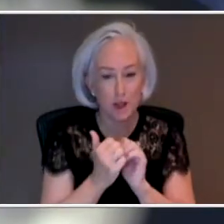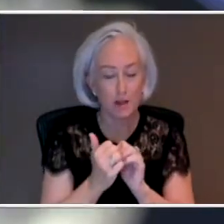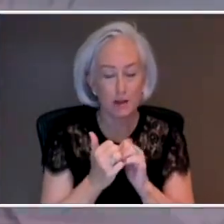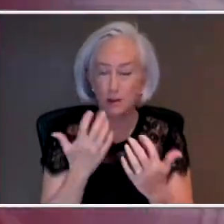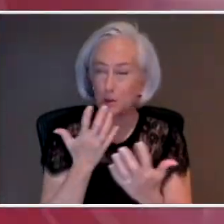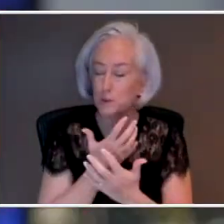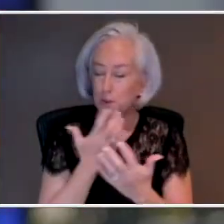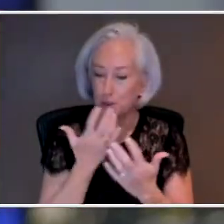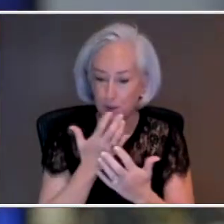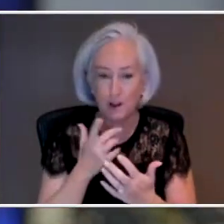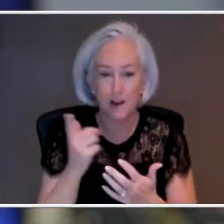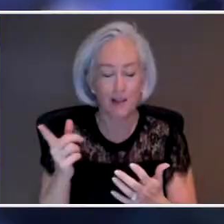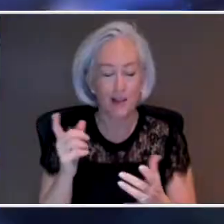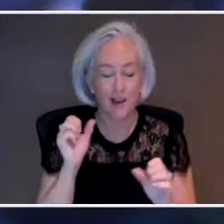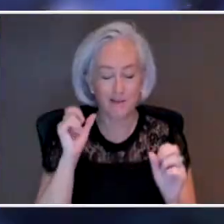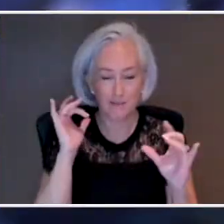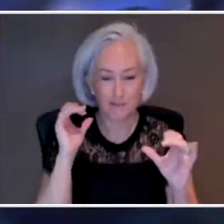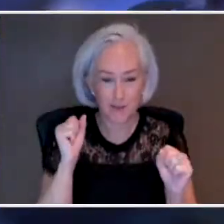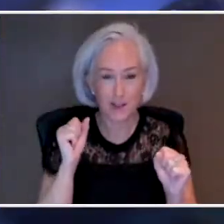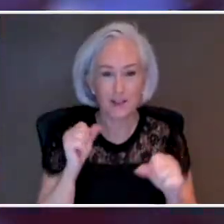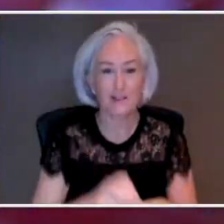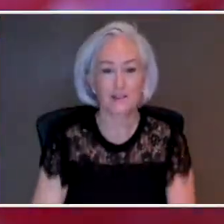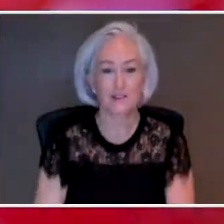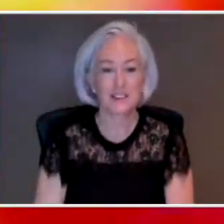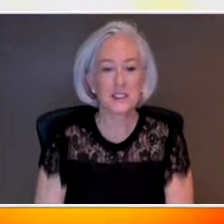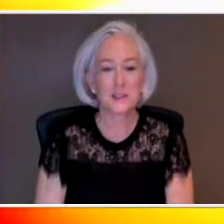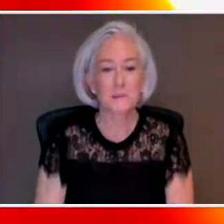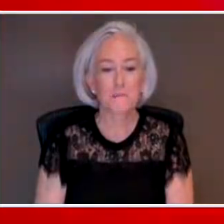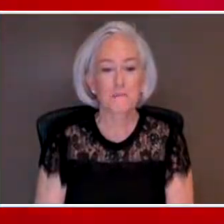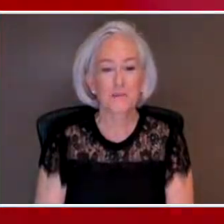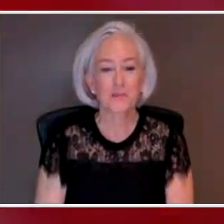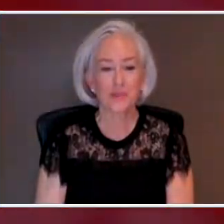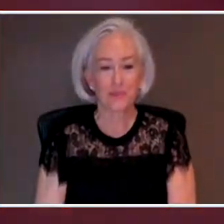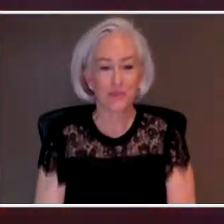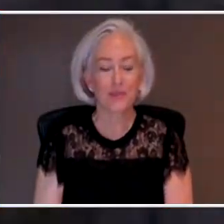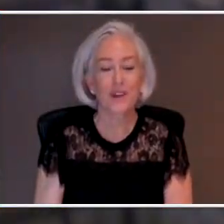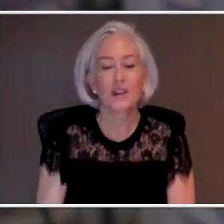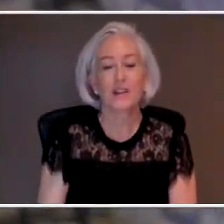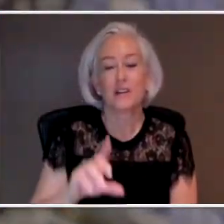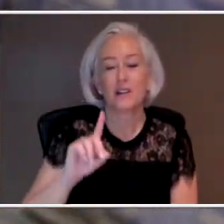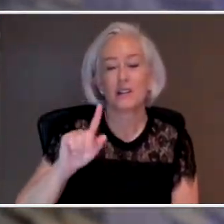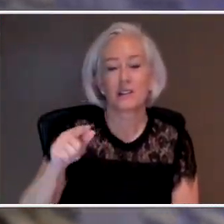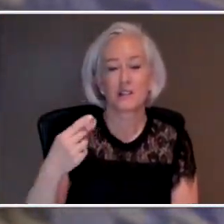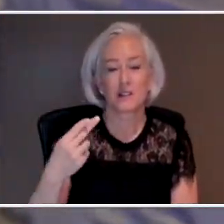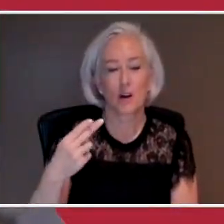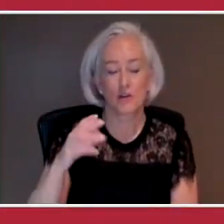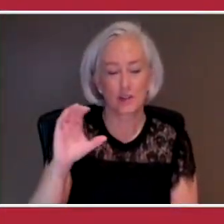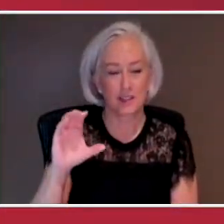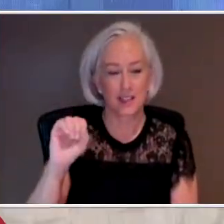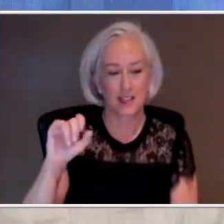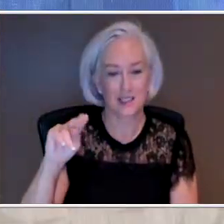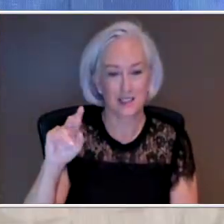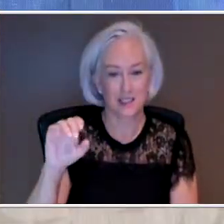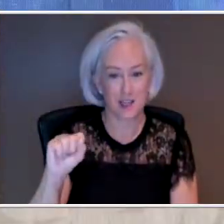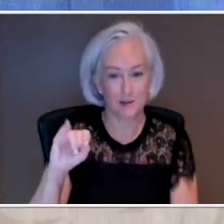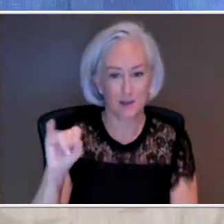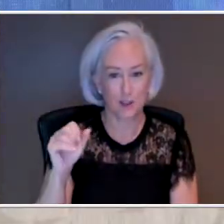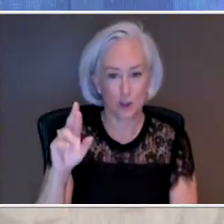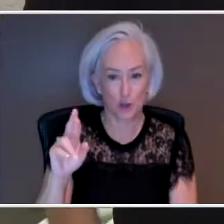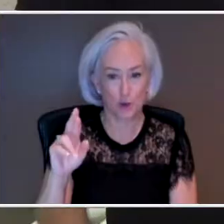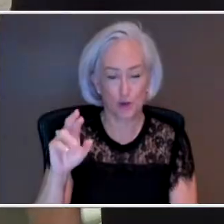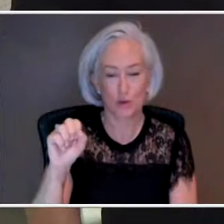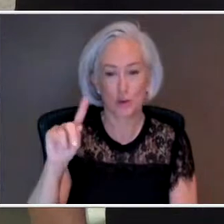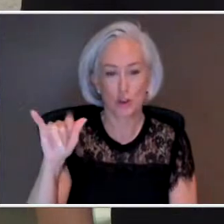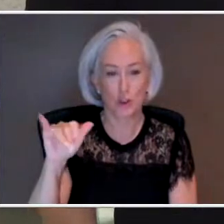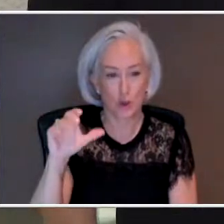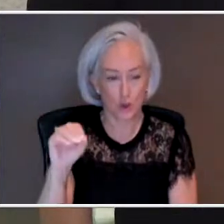just unreal. Stand by to set up show. And the Dolph C. Simons Jr. Family Broadcast Studio. Roll it. Always makes you feel like you're the